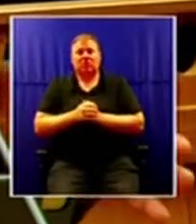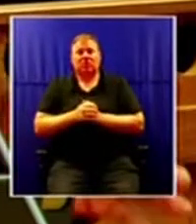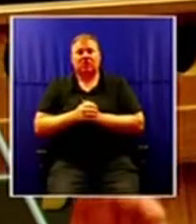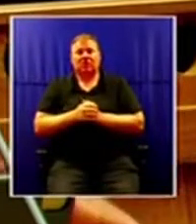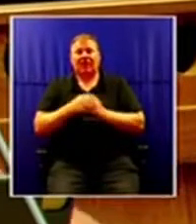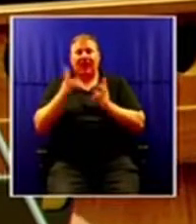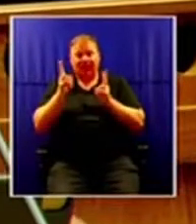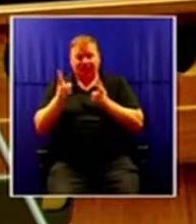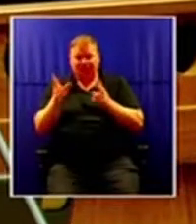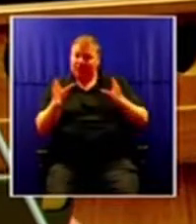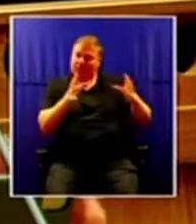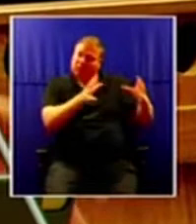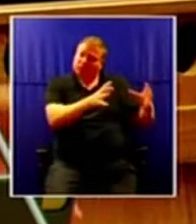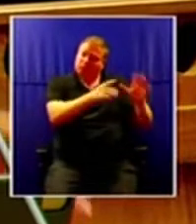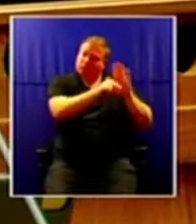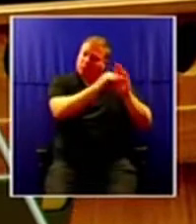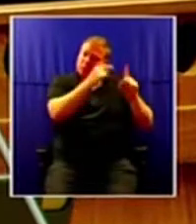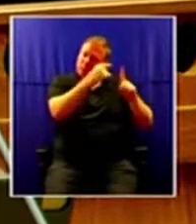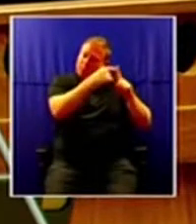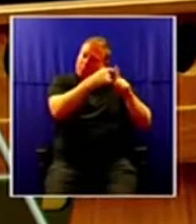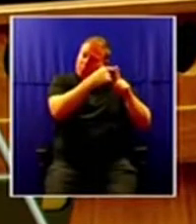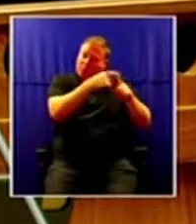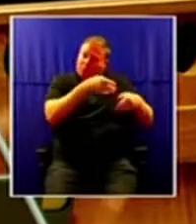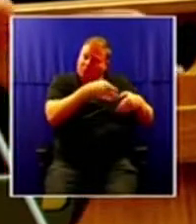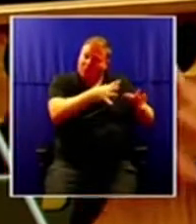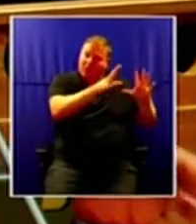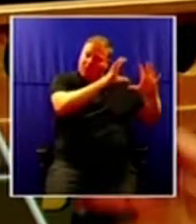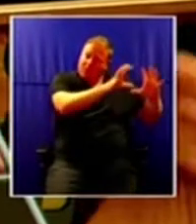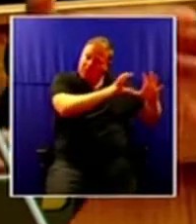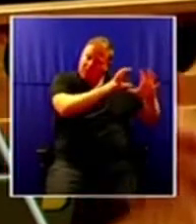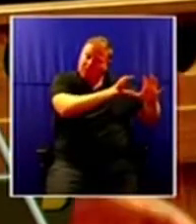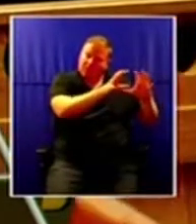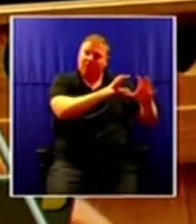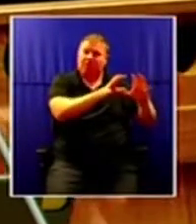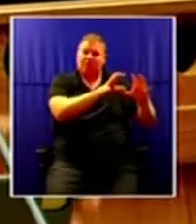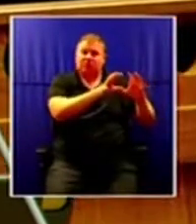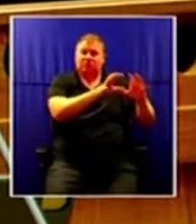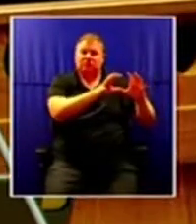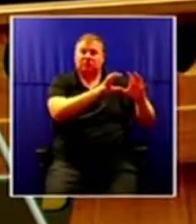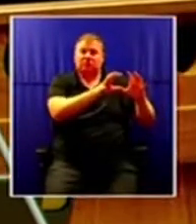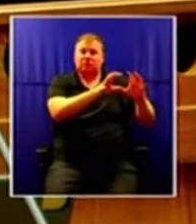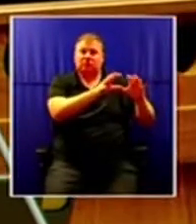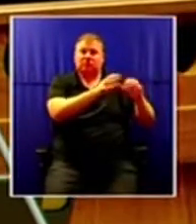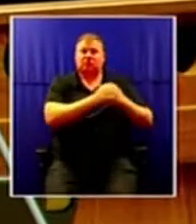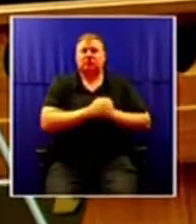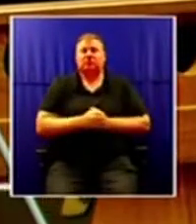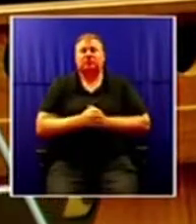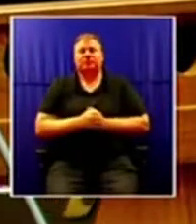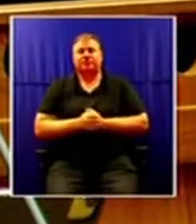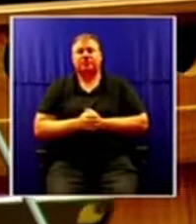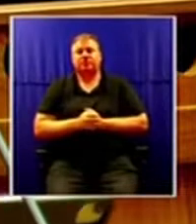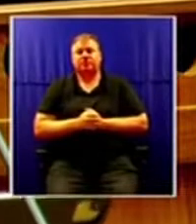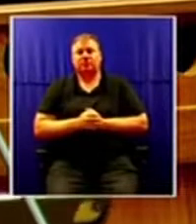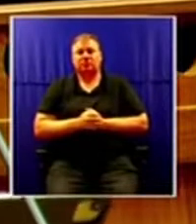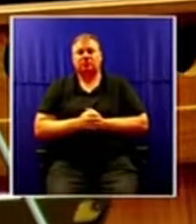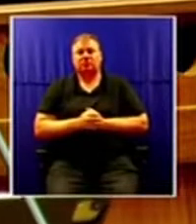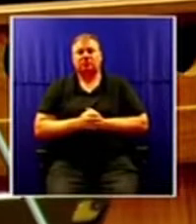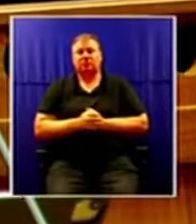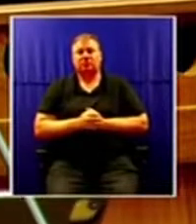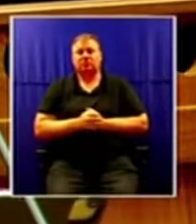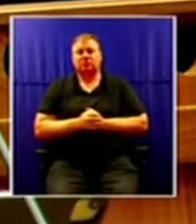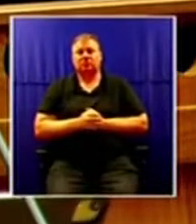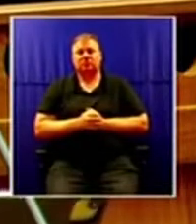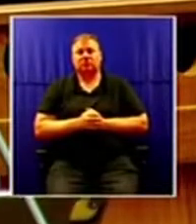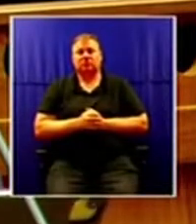stead on the balance sheet side of, on the positive asset side of our balance sheet. As